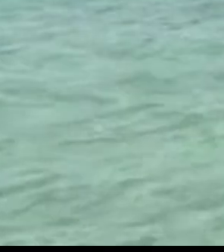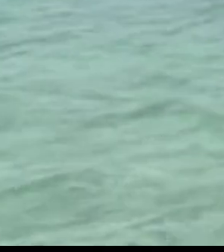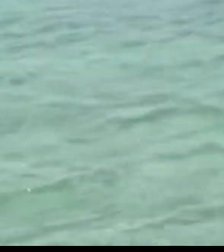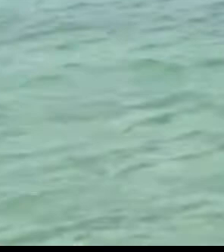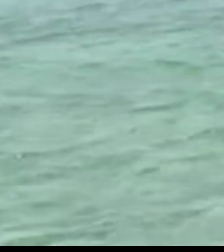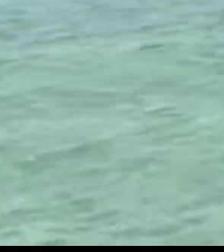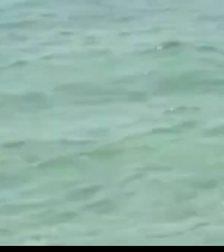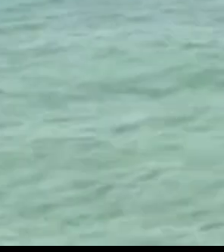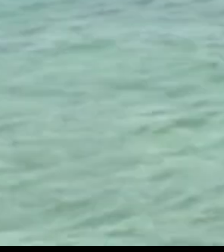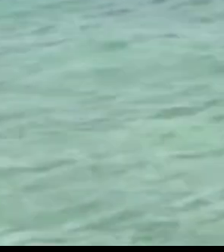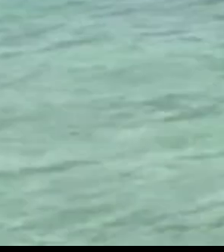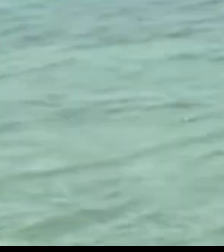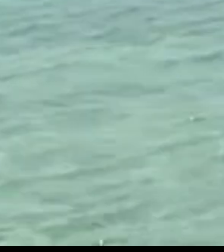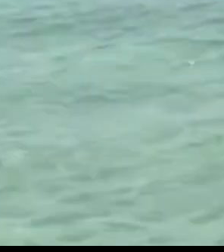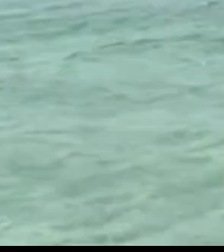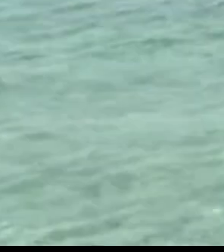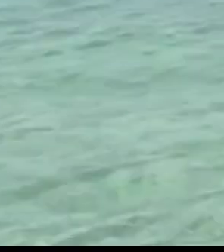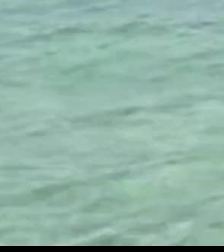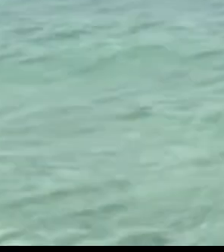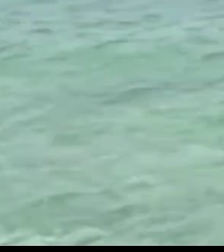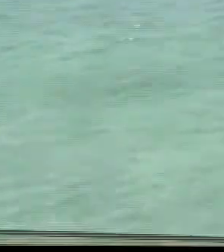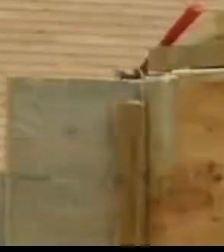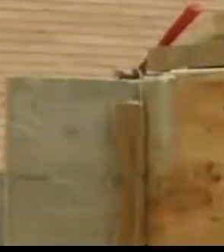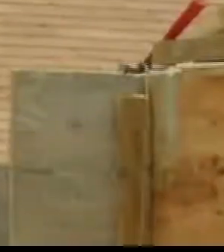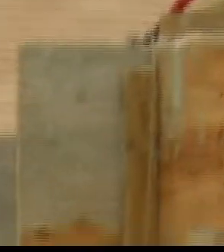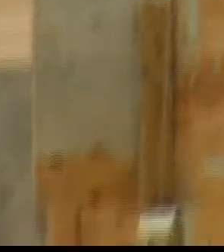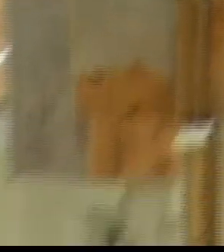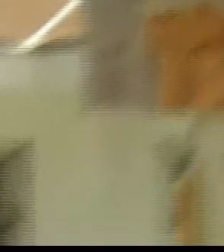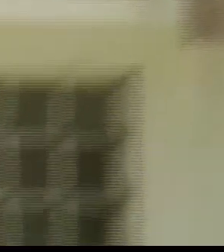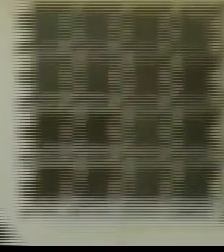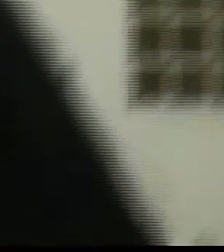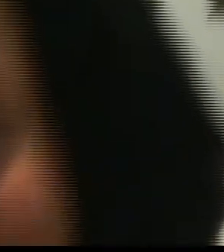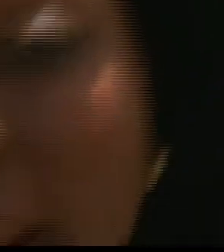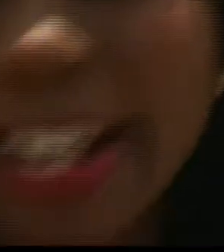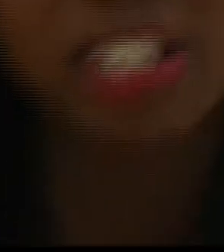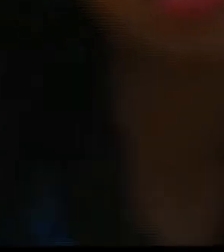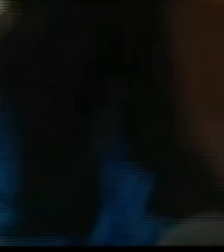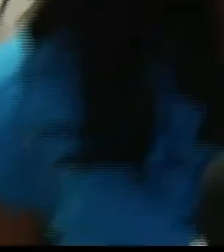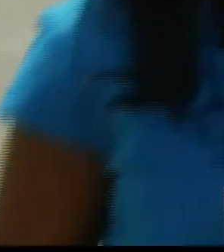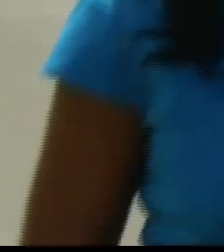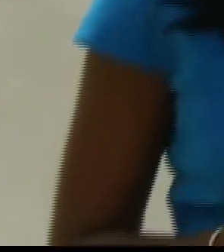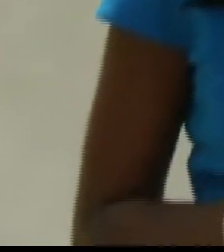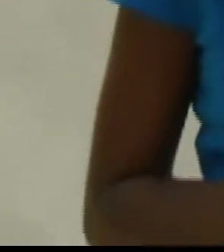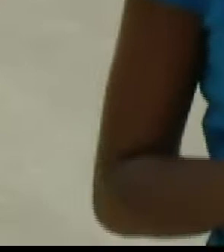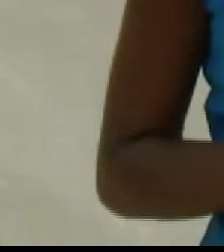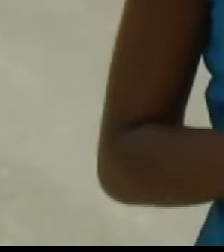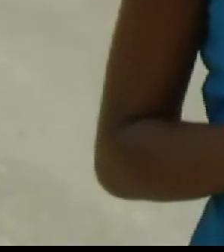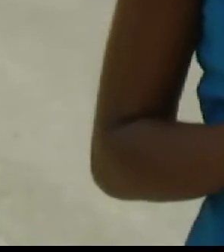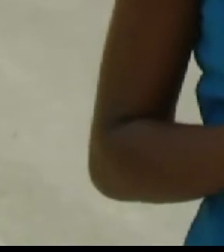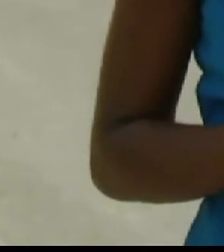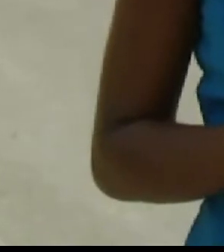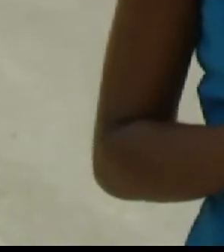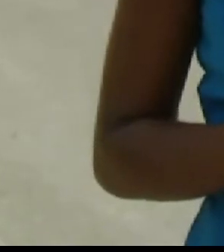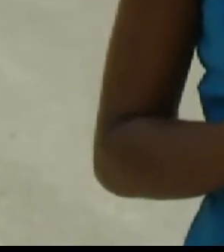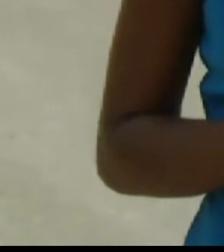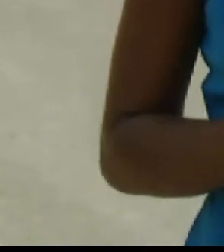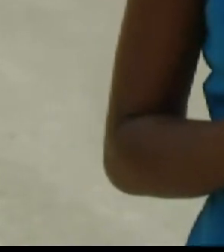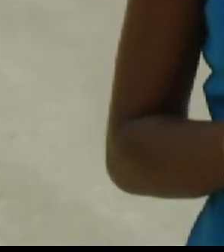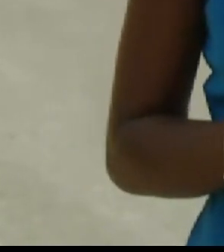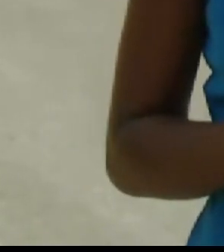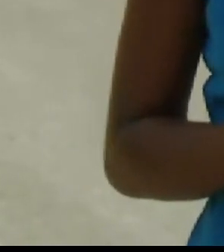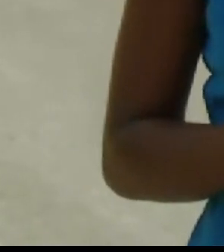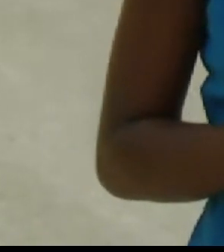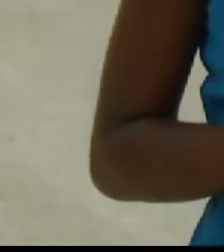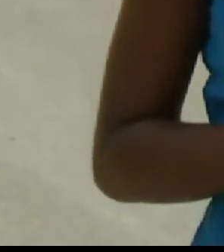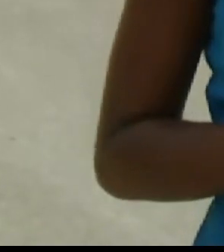free. We've got the details straight ahead. Coming up in the Bahamas tonight, construction on the government's housing program in Strawn